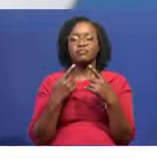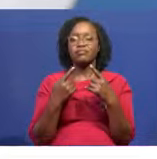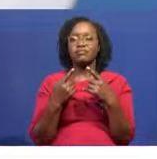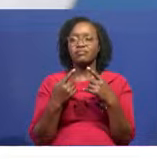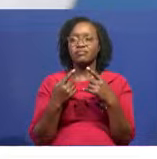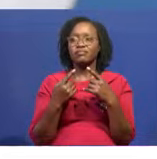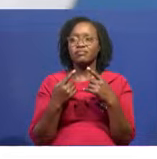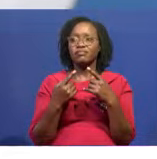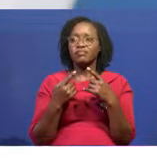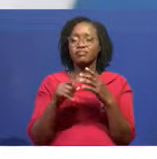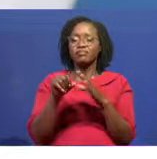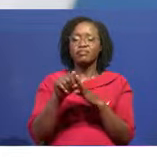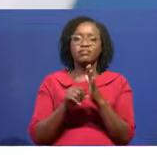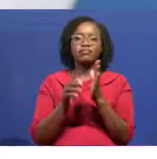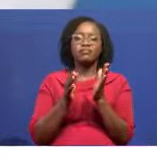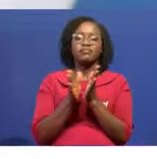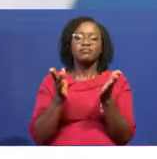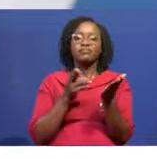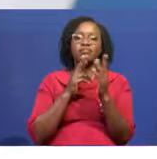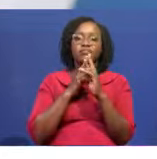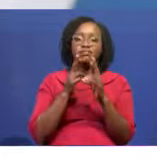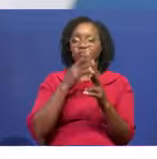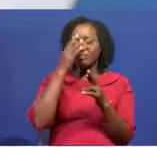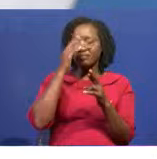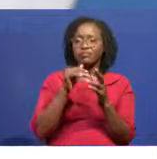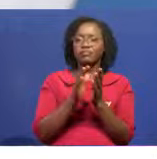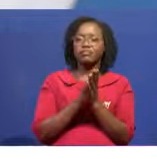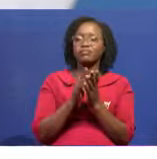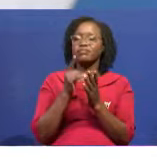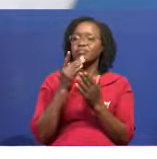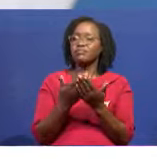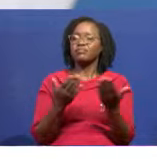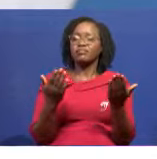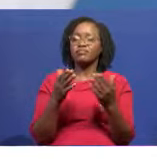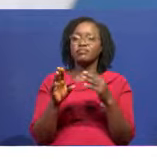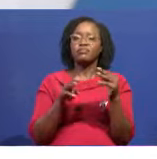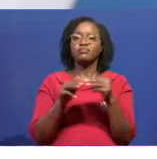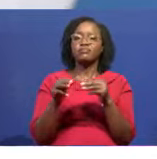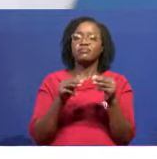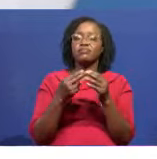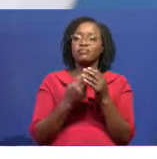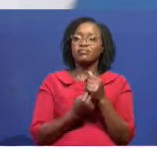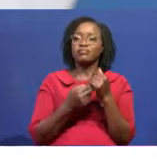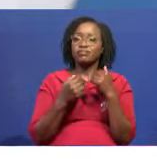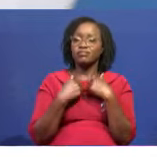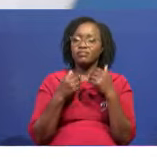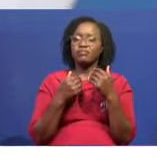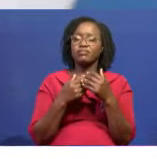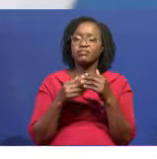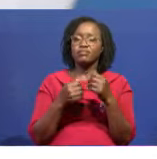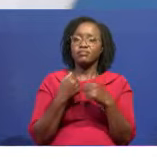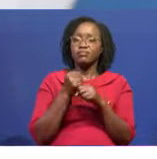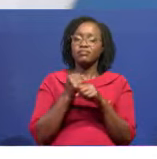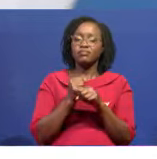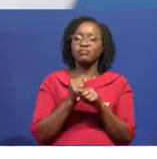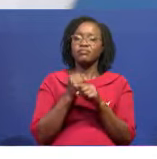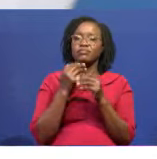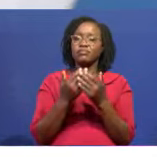had just mentioned on the State of Openness report, because that's one of the things that we have managed to get partners to develop the tools.